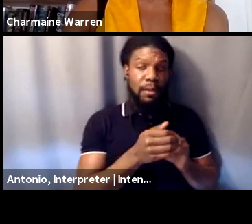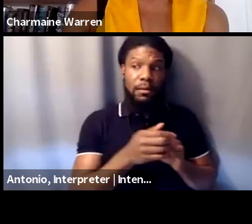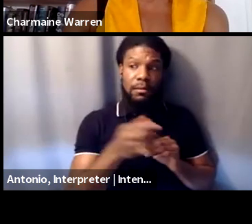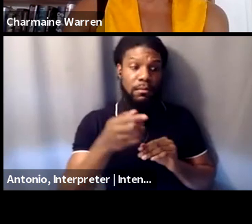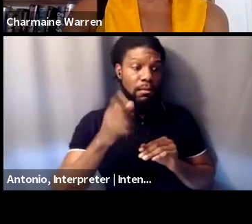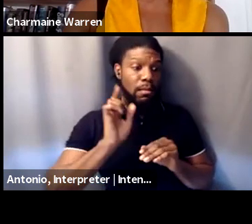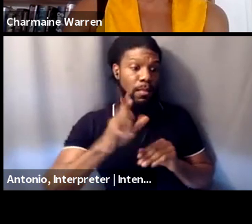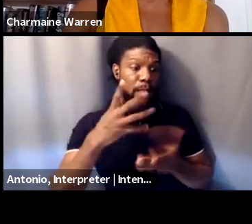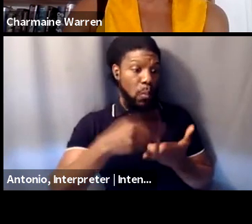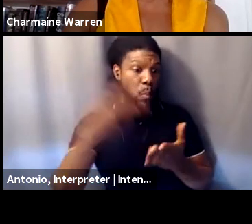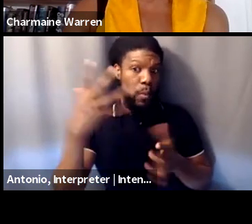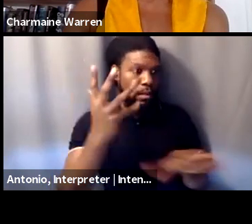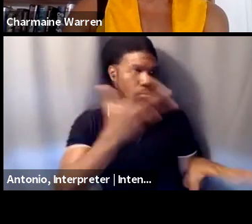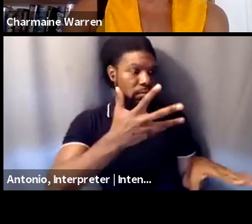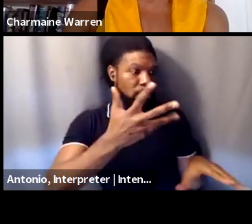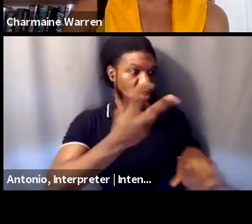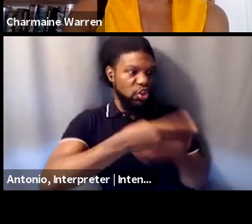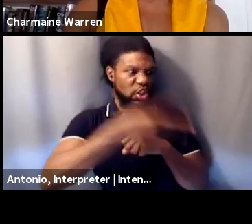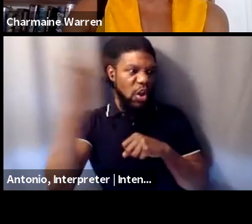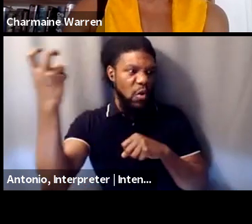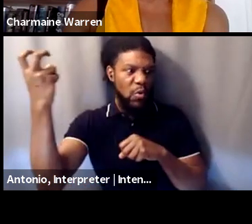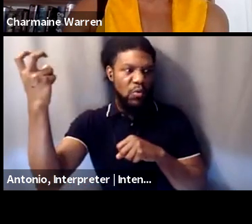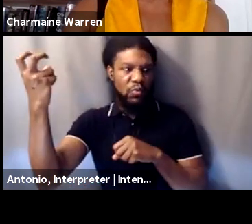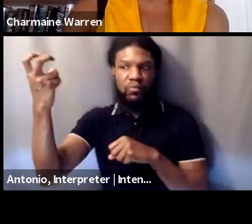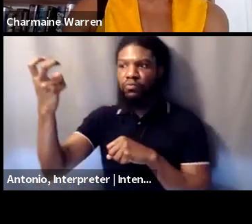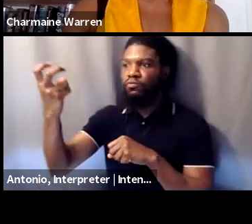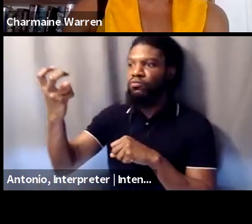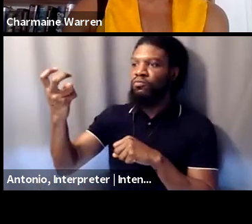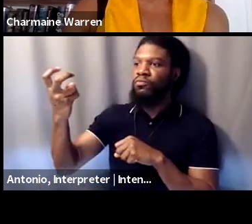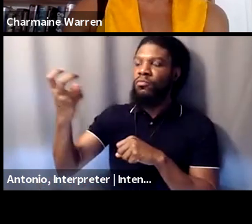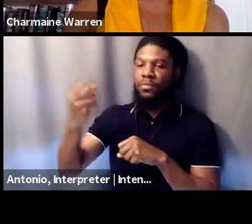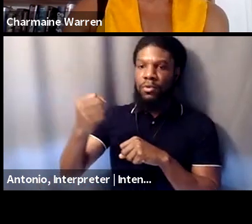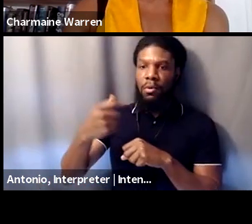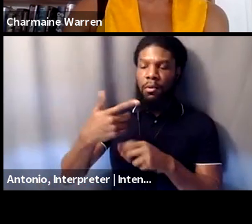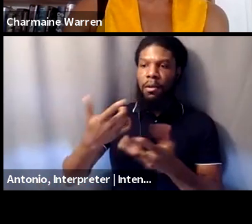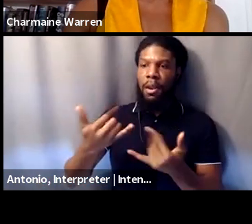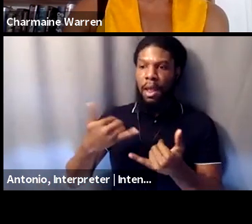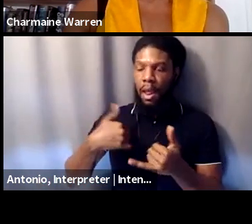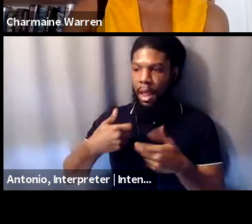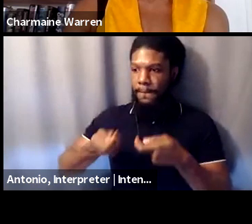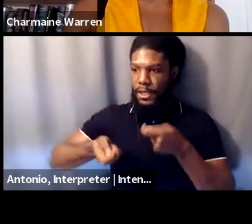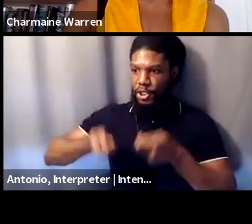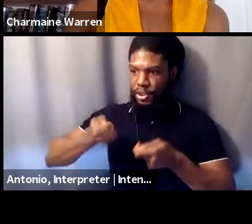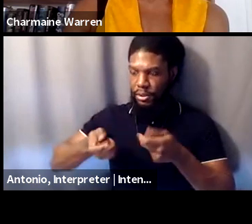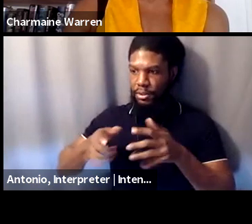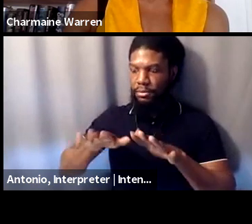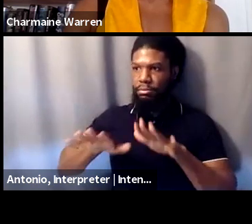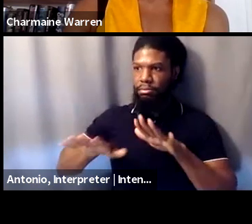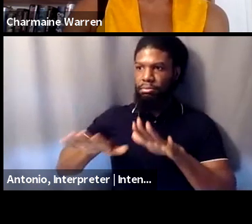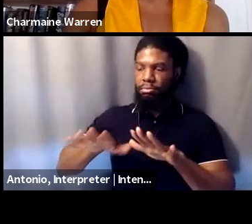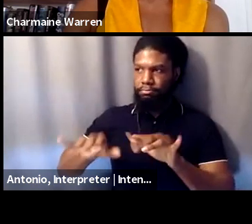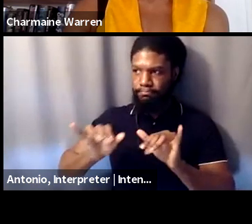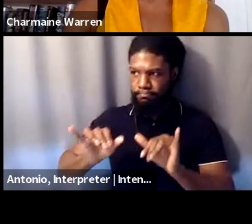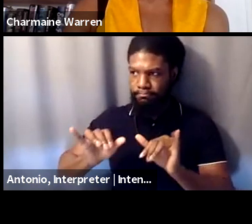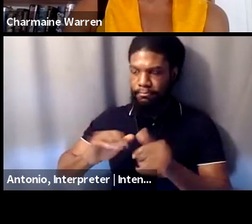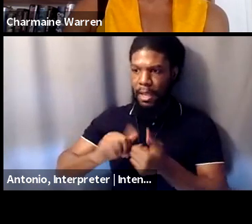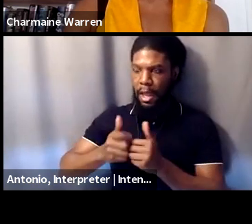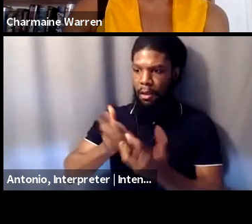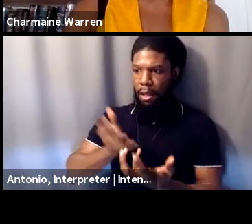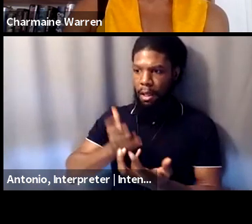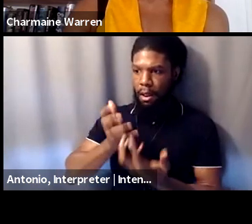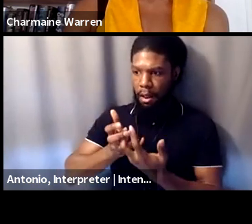It's taking me time to adjust to this new context and what that means locally, because I feel